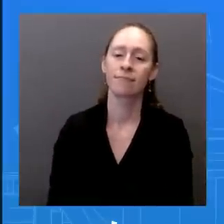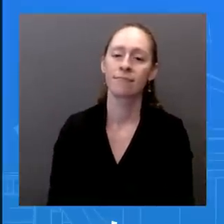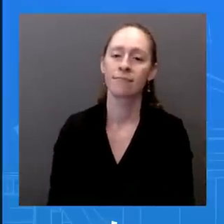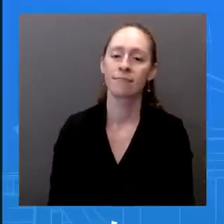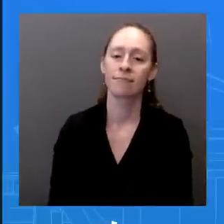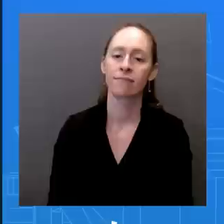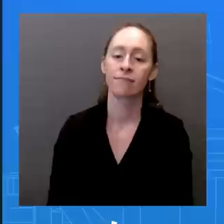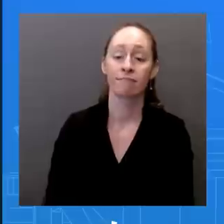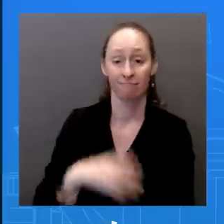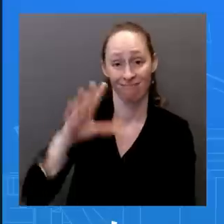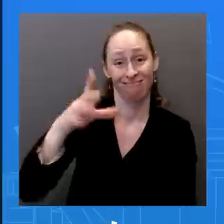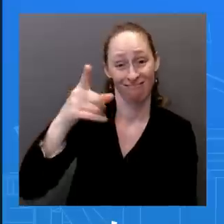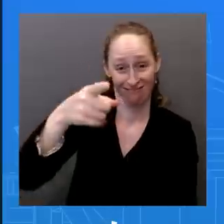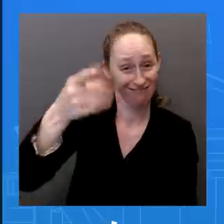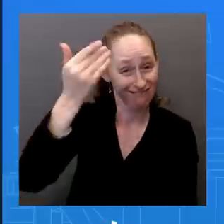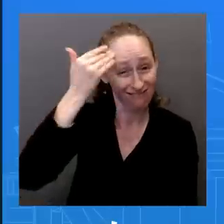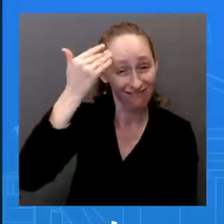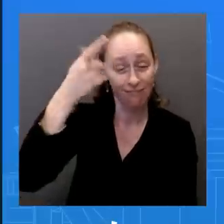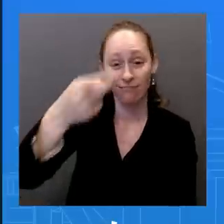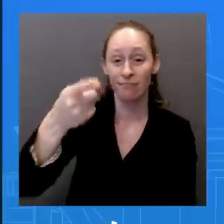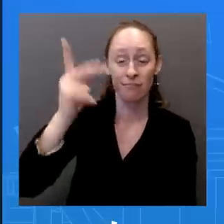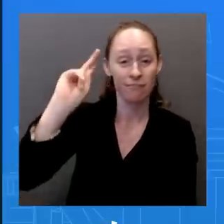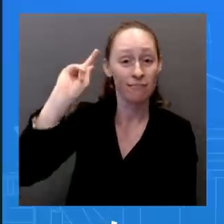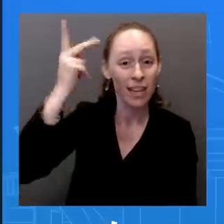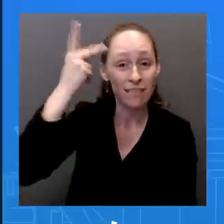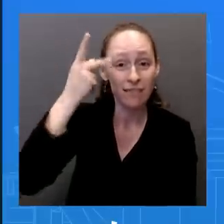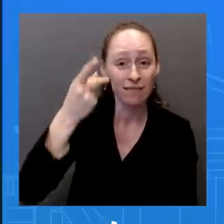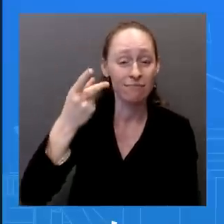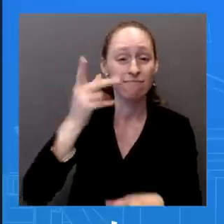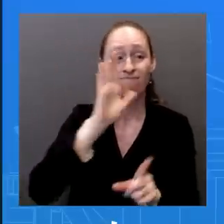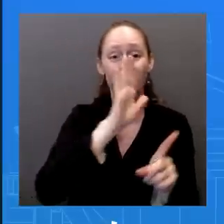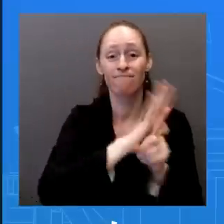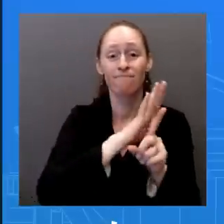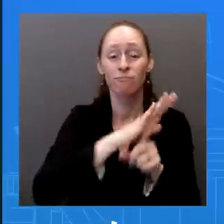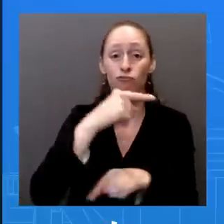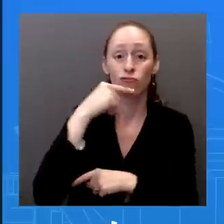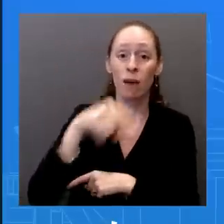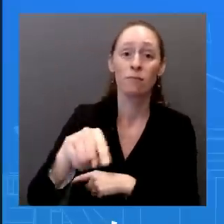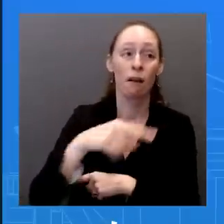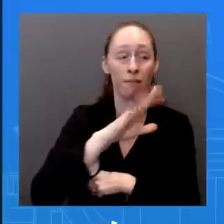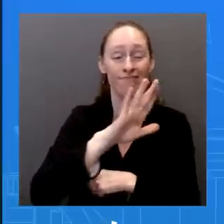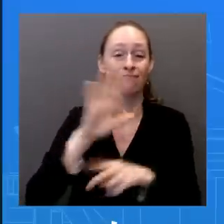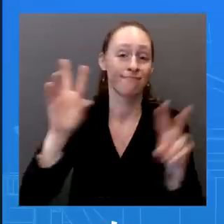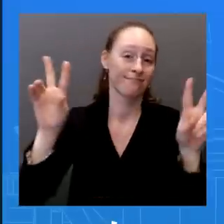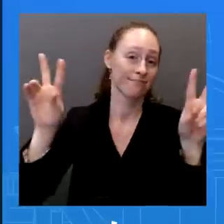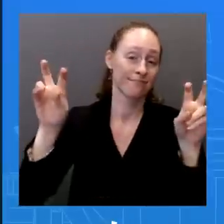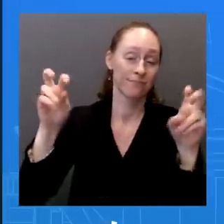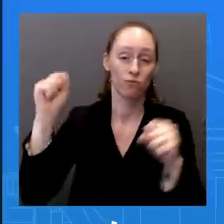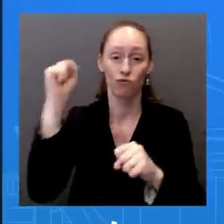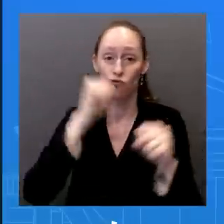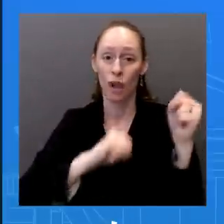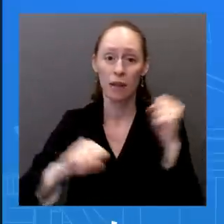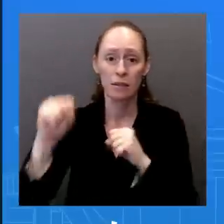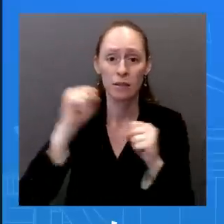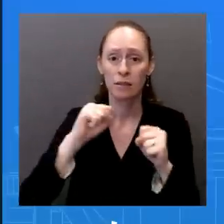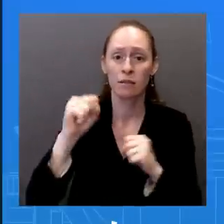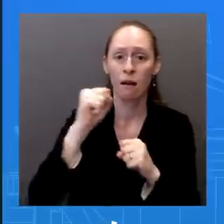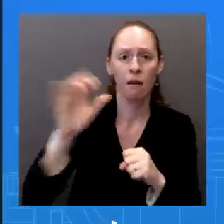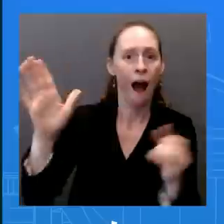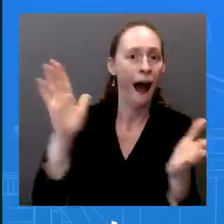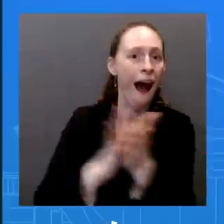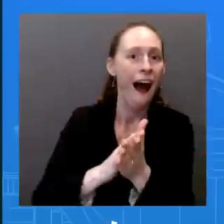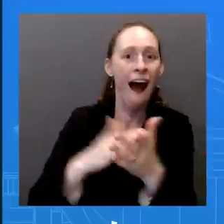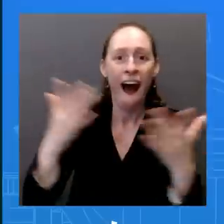effort is. I mean, announcing a referendum 3 days from now in territory that